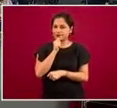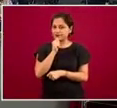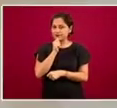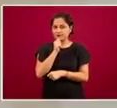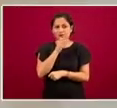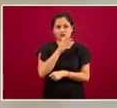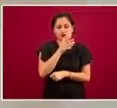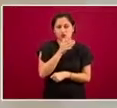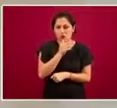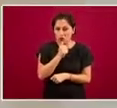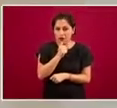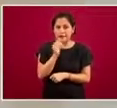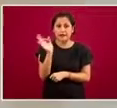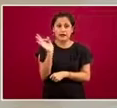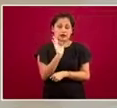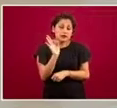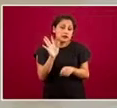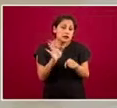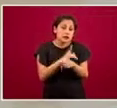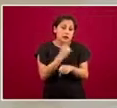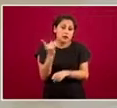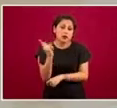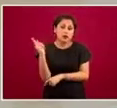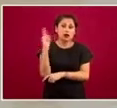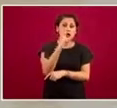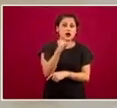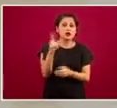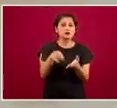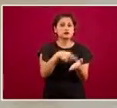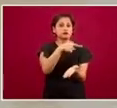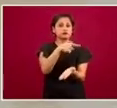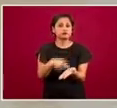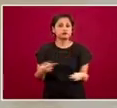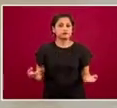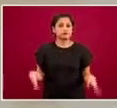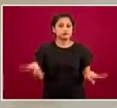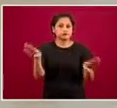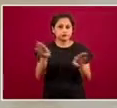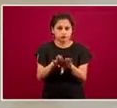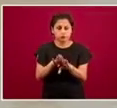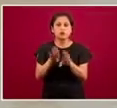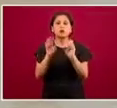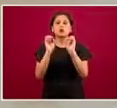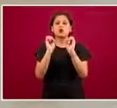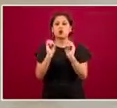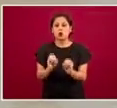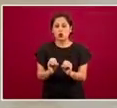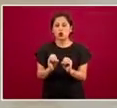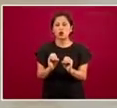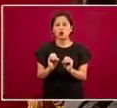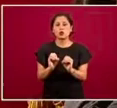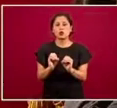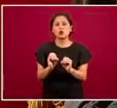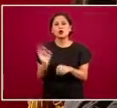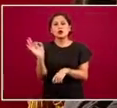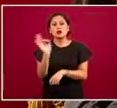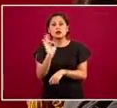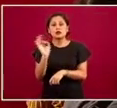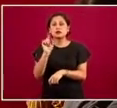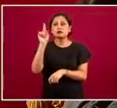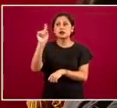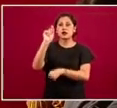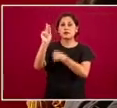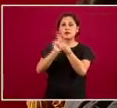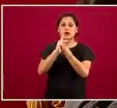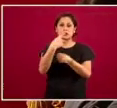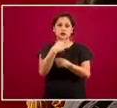in the country that have not had the opportunity of going back to their countries because of a variety